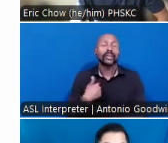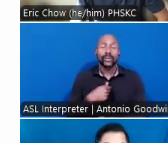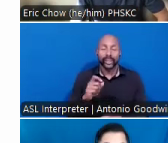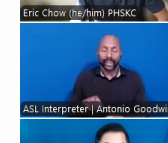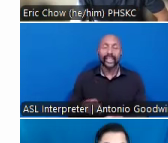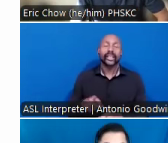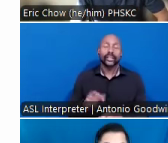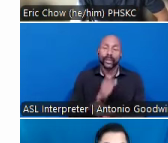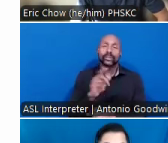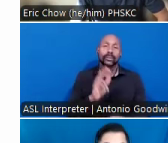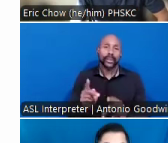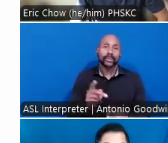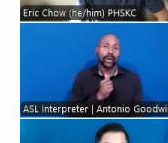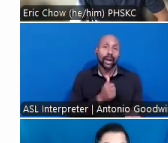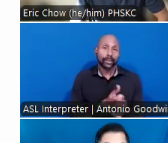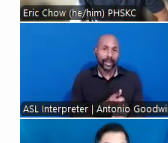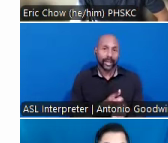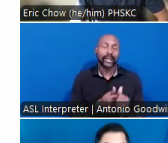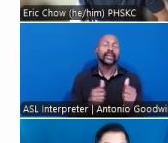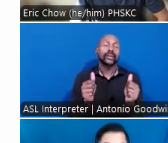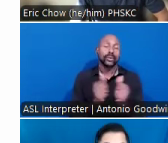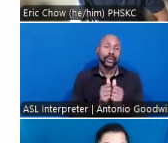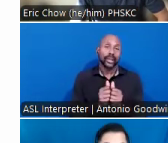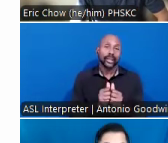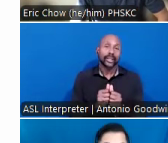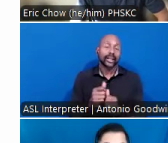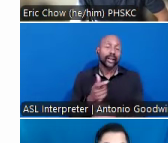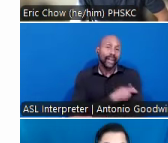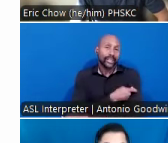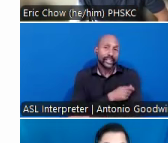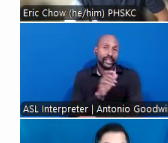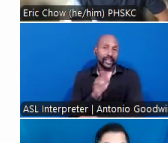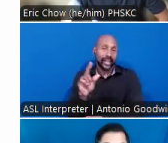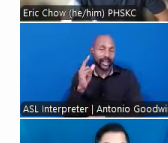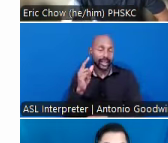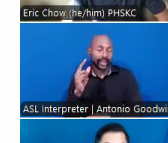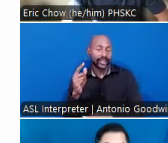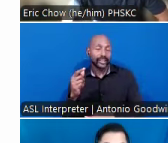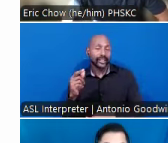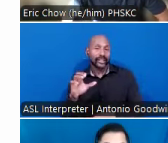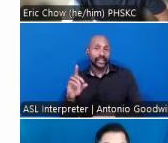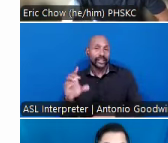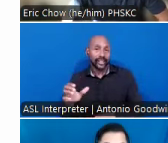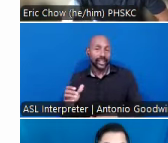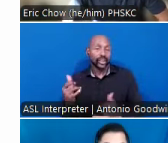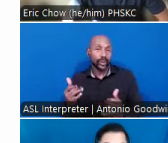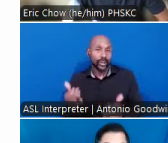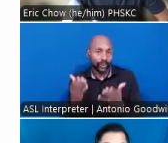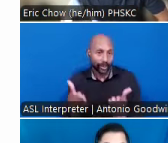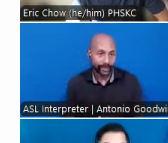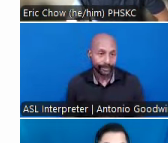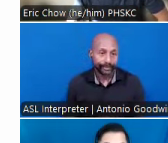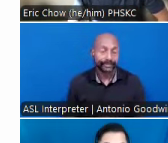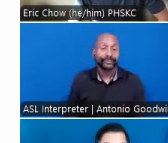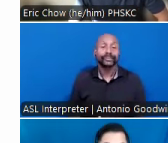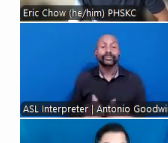recommended vaccinations. And when you further look at the data by age, we see that younger people have lower vaccination